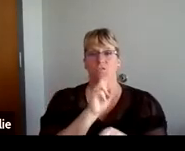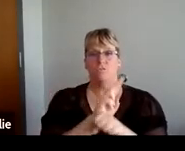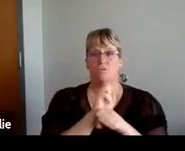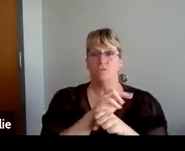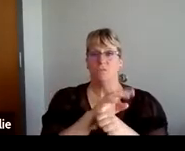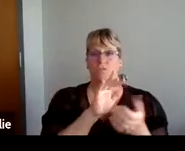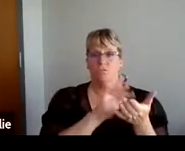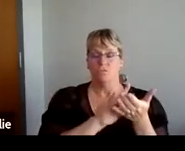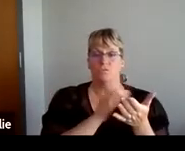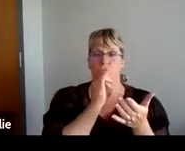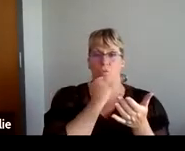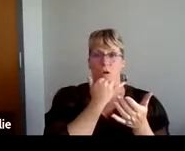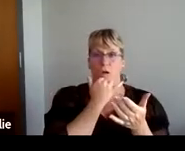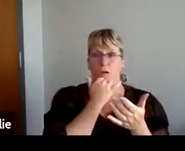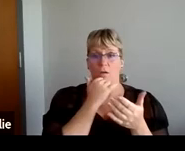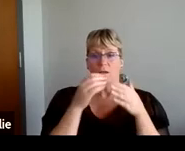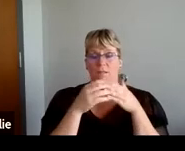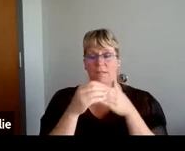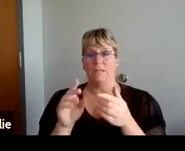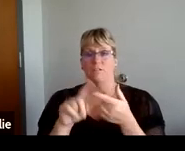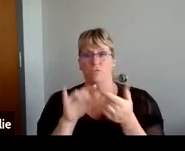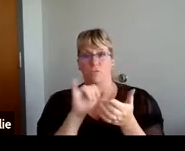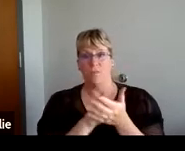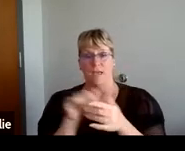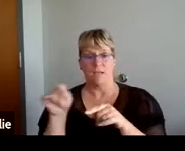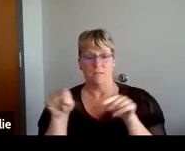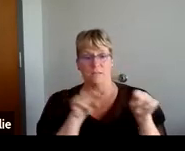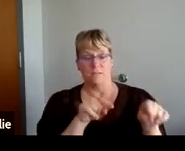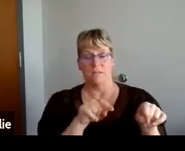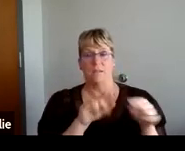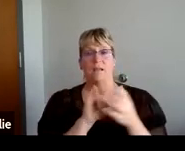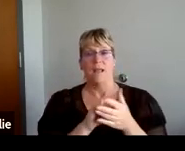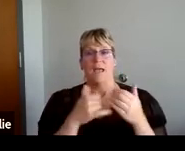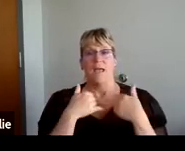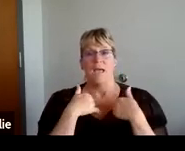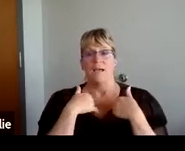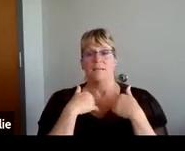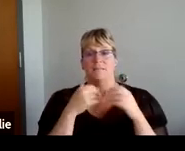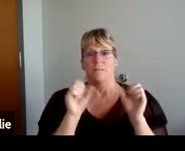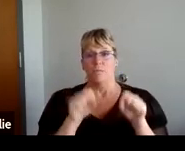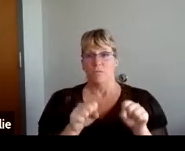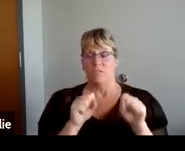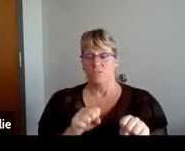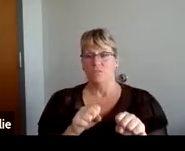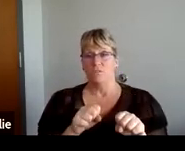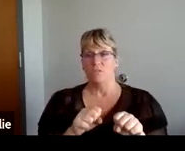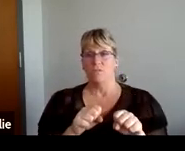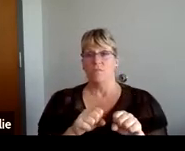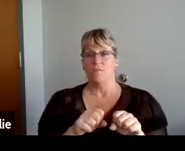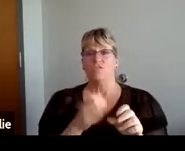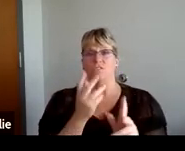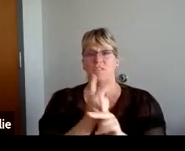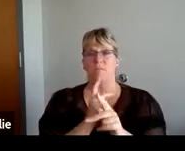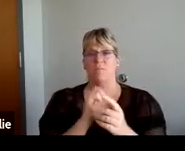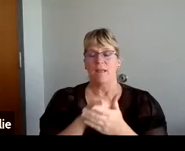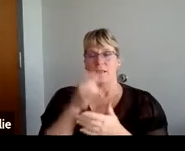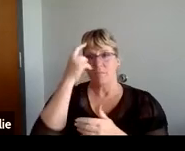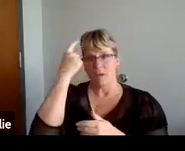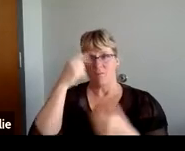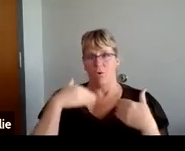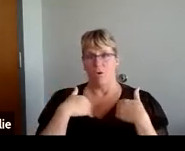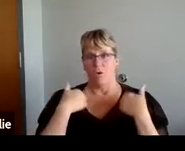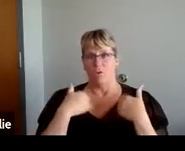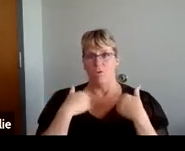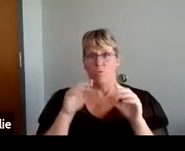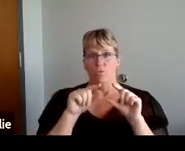untreated ADHD leading to substance use disorder. It does have that propensity. So that's something to also keep in mind for our youth